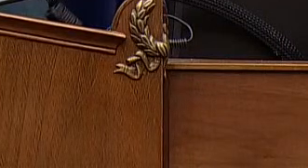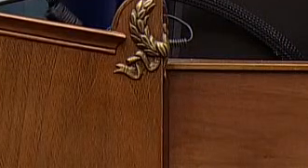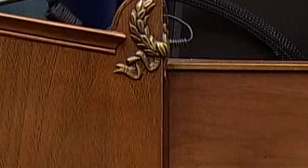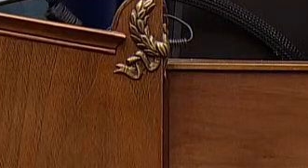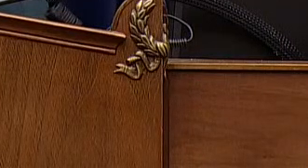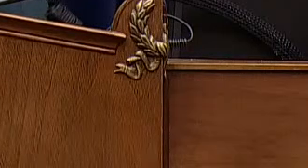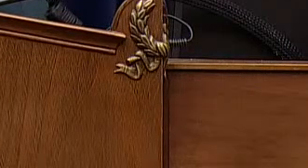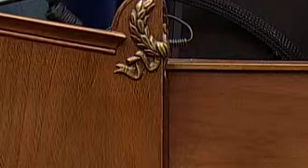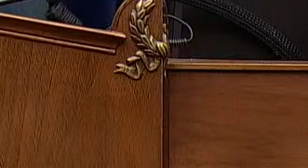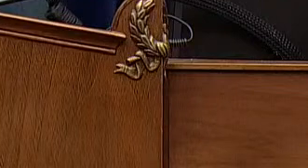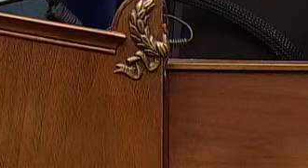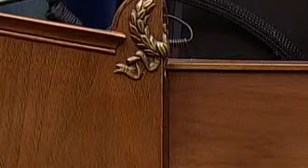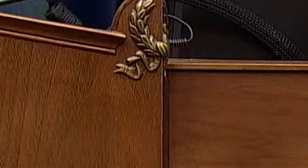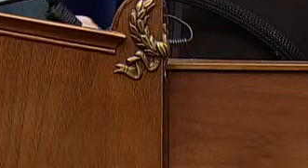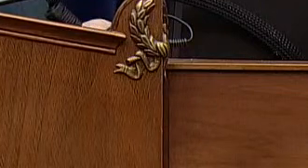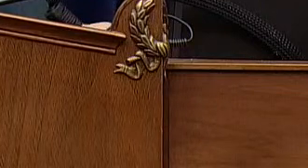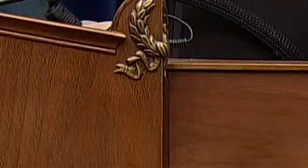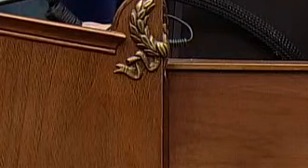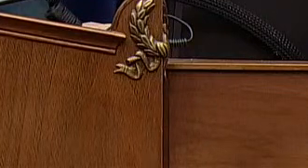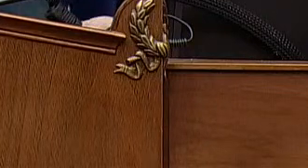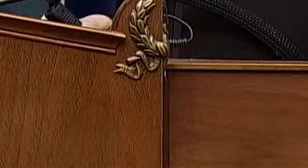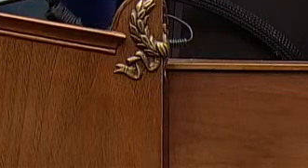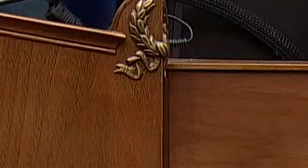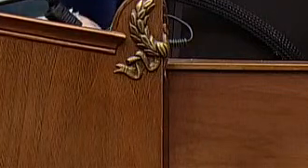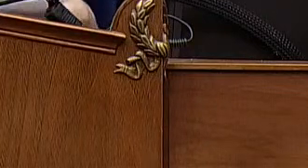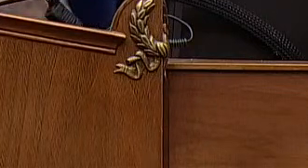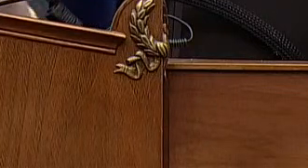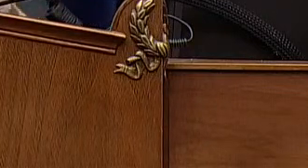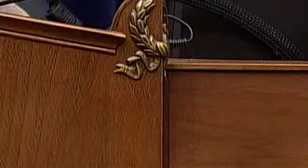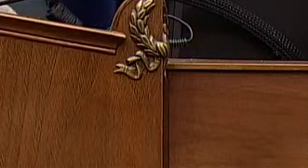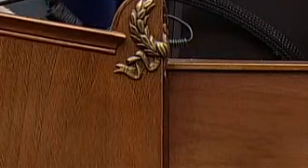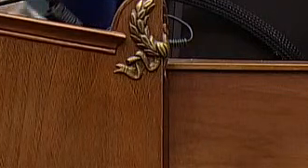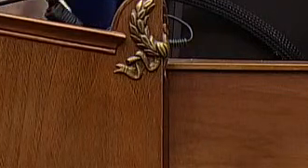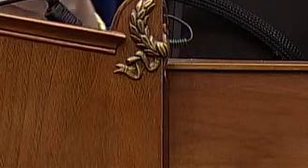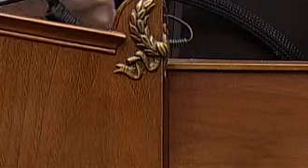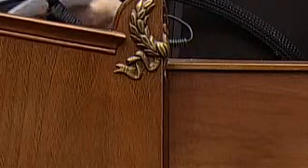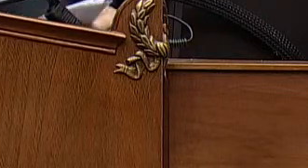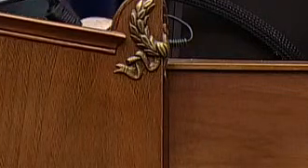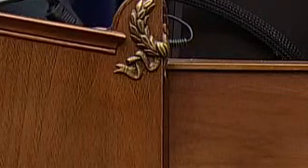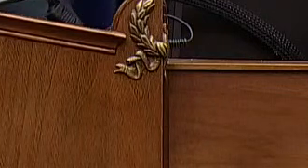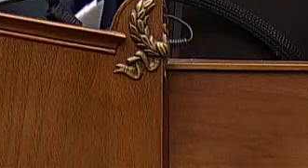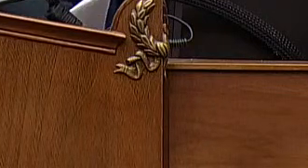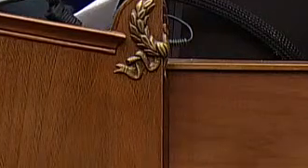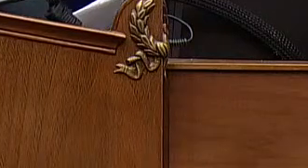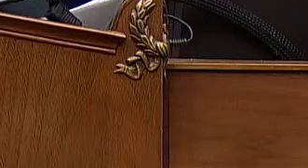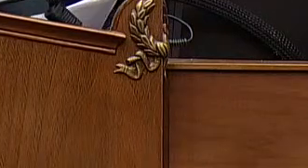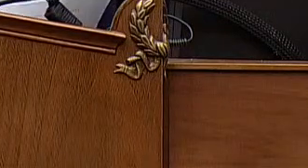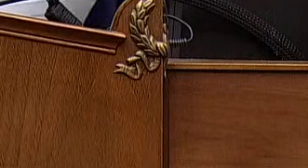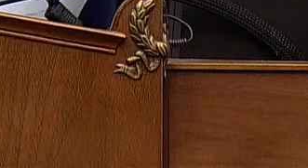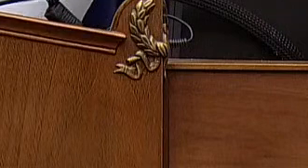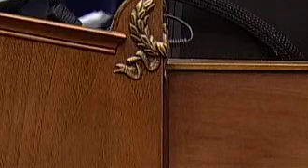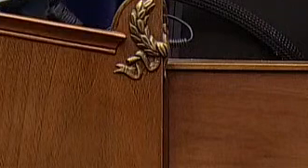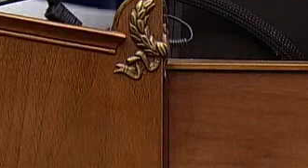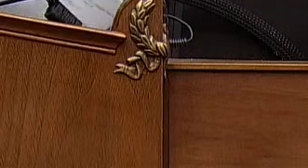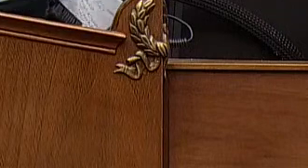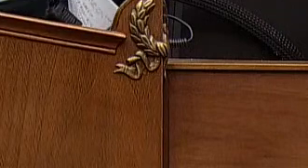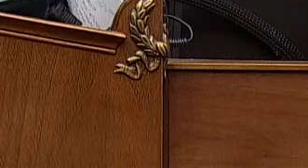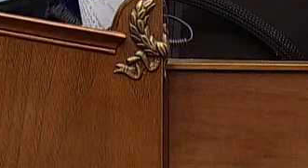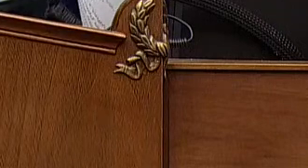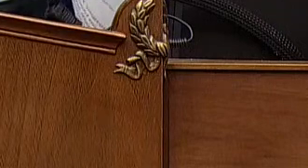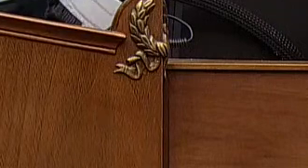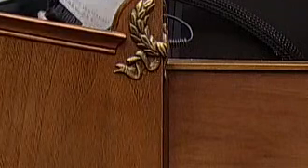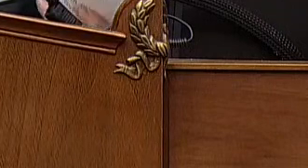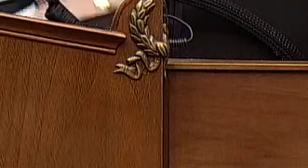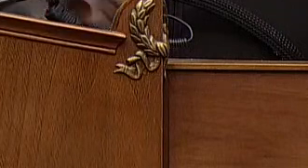for a later day. I was born in Washington, D.C., and generations of my family, through no choice of our own, have